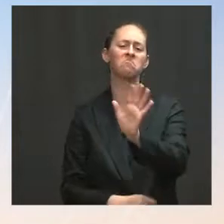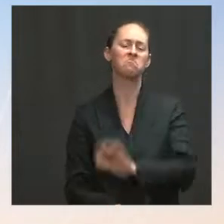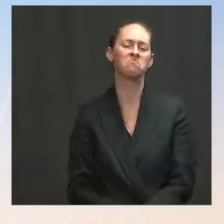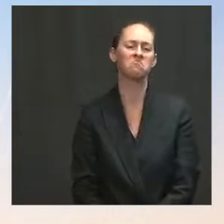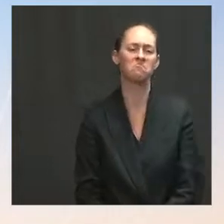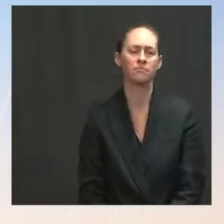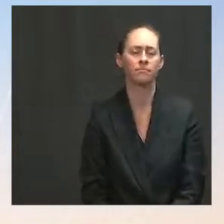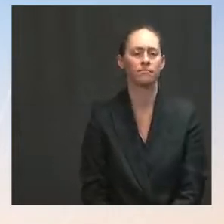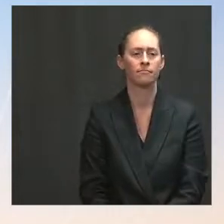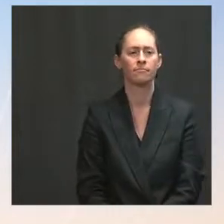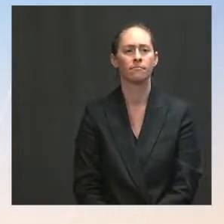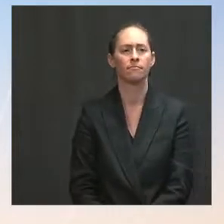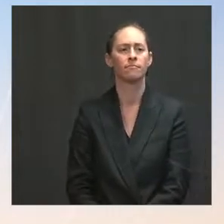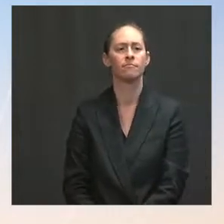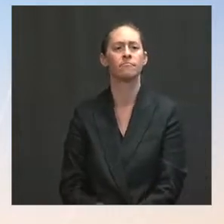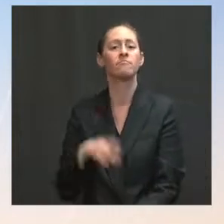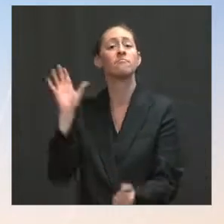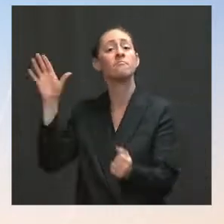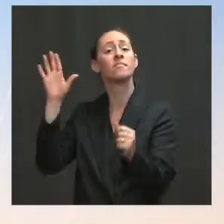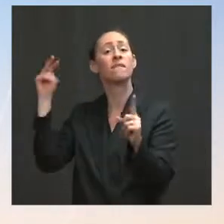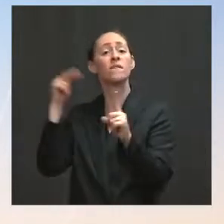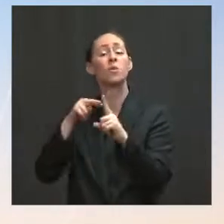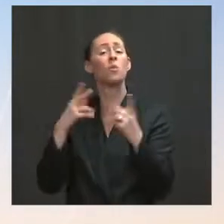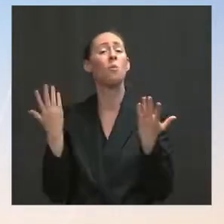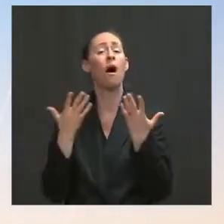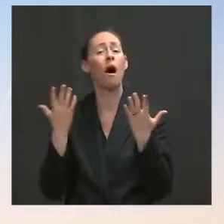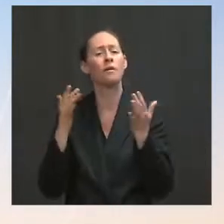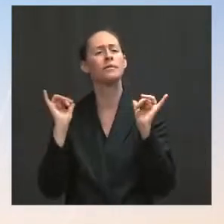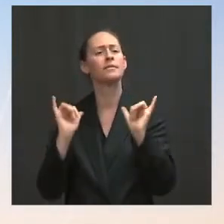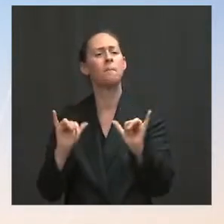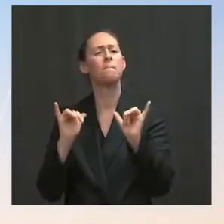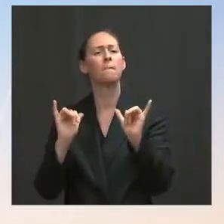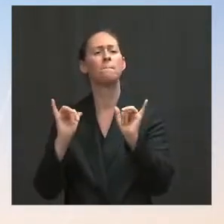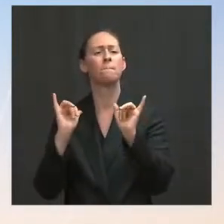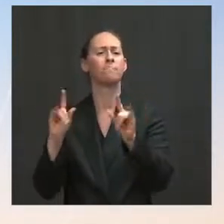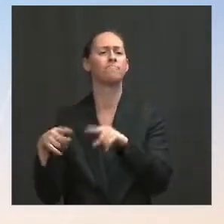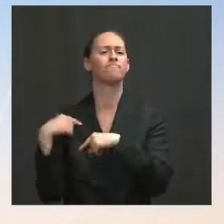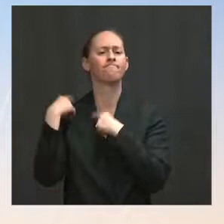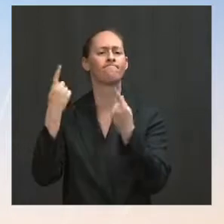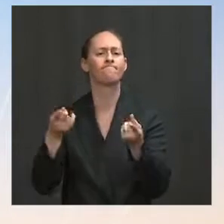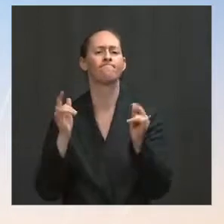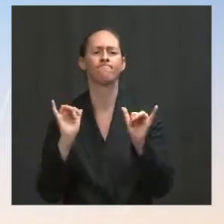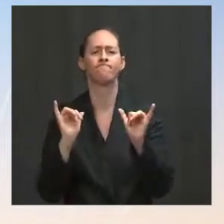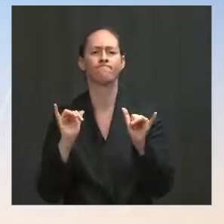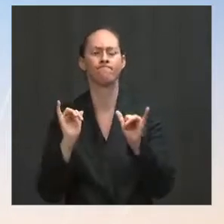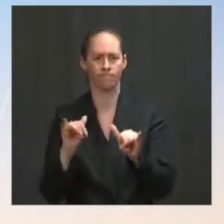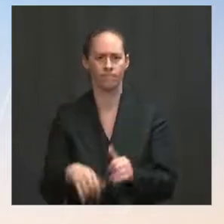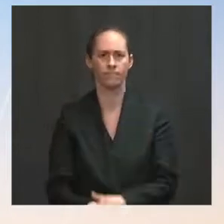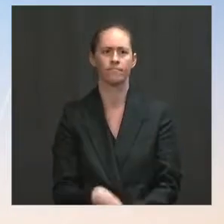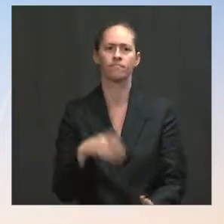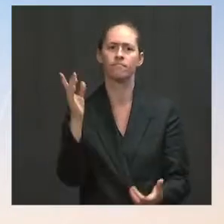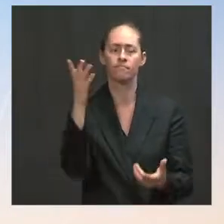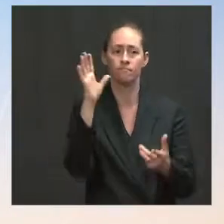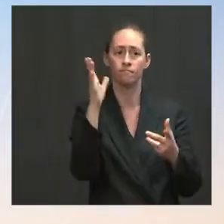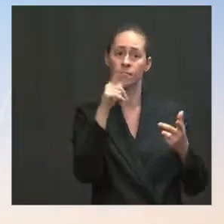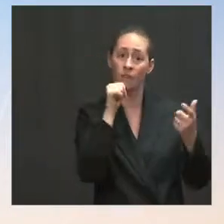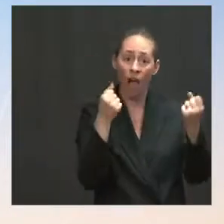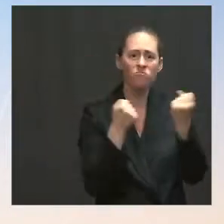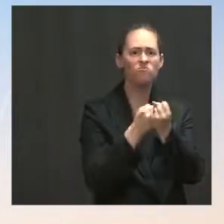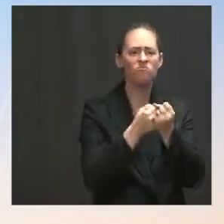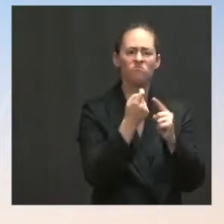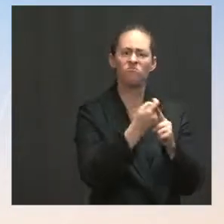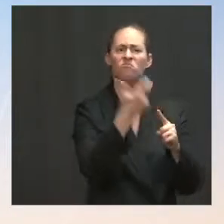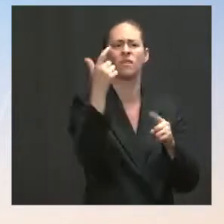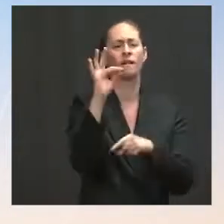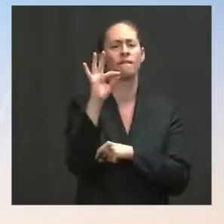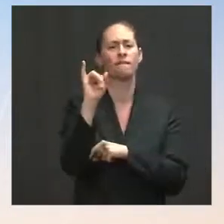the president's view continues to be aligned with what he has said in the past, which that he has not supported the elimination of the filibuster because it has been used